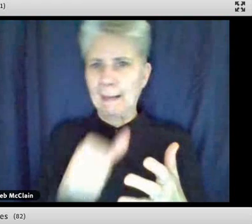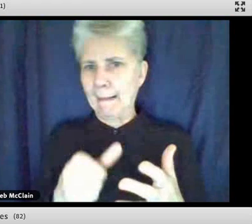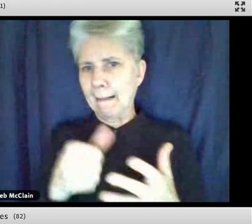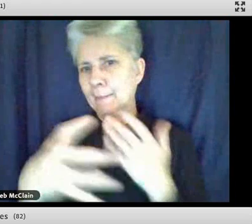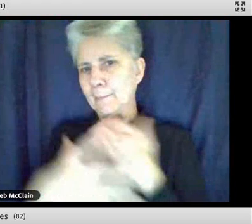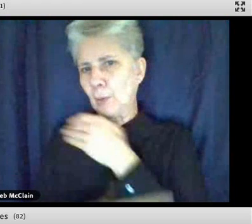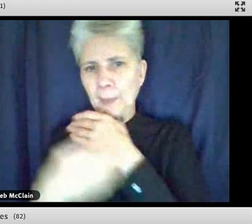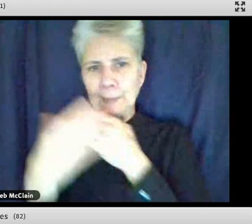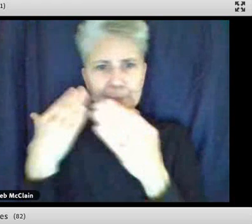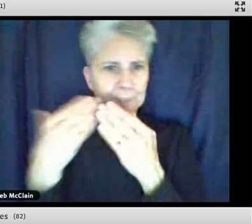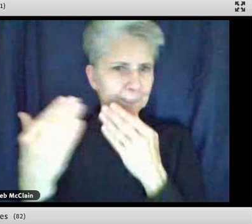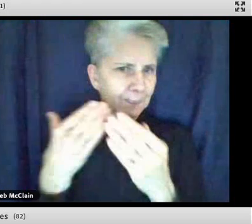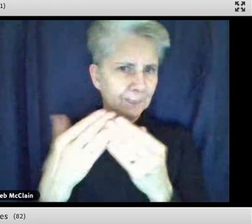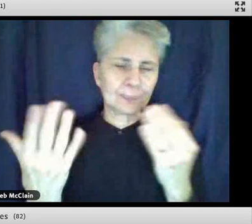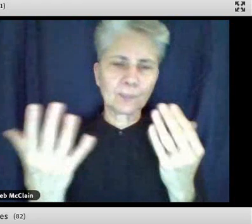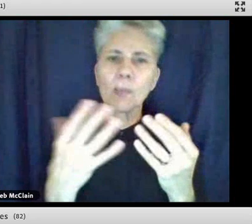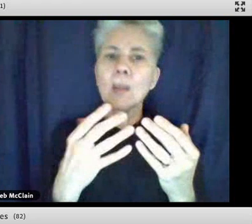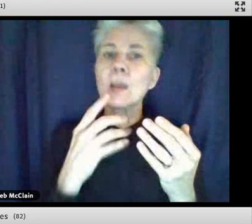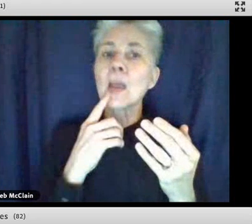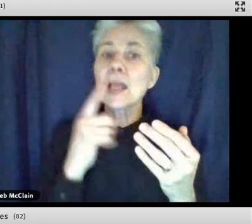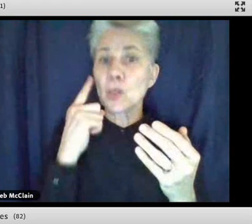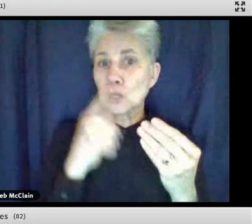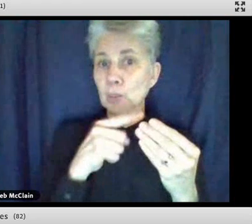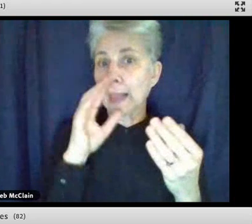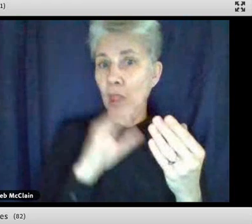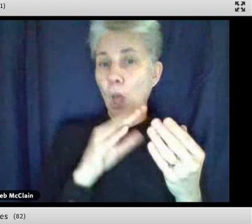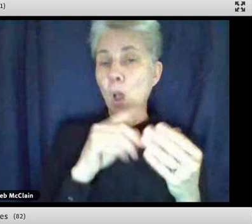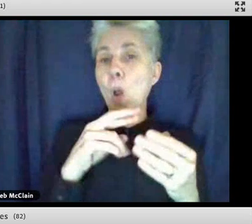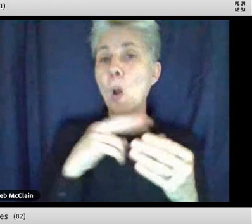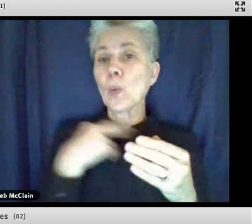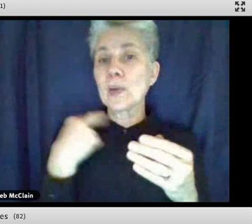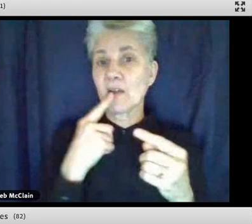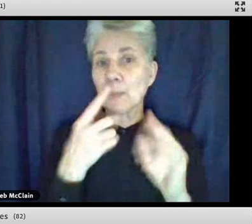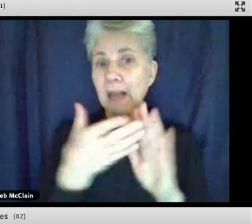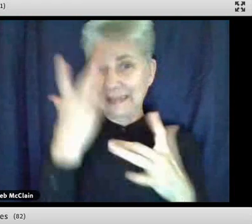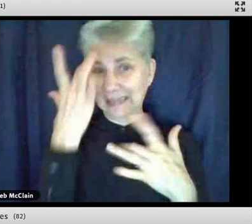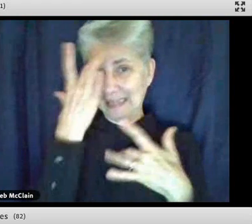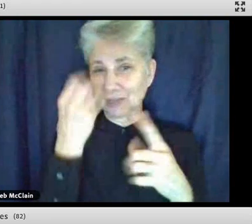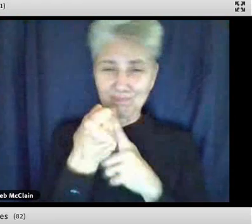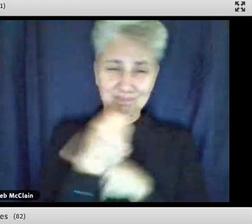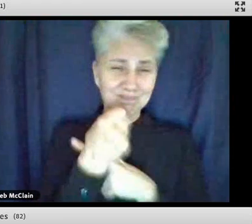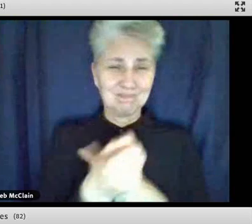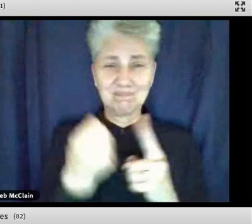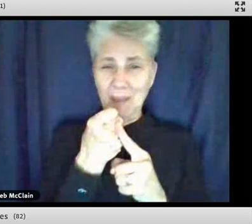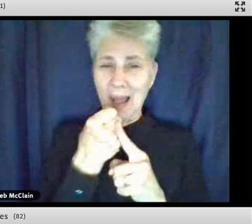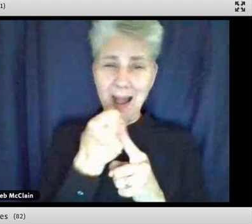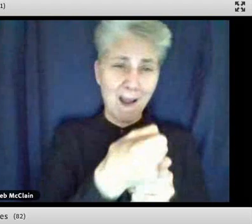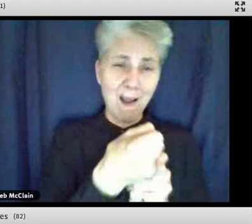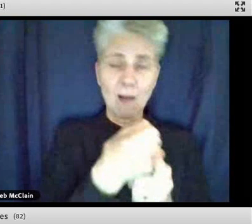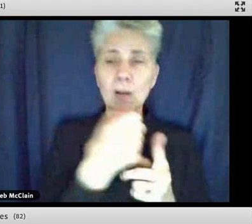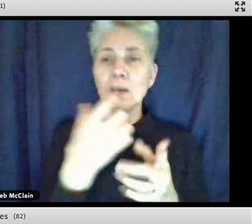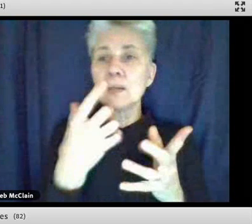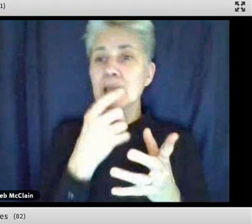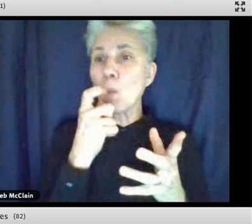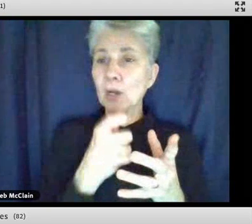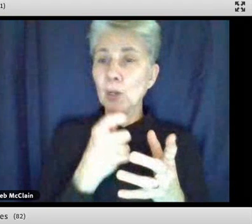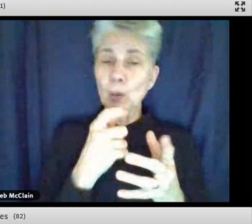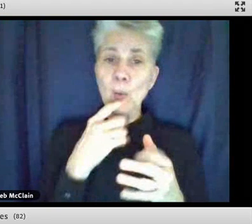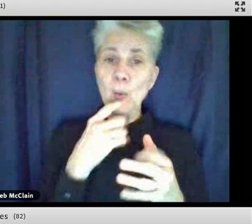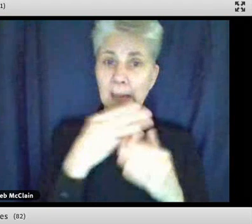It's it's thought to be low, the immediate risk of becoming seriously ill. Someone who completed the quarantine has